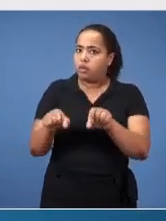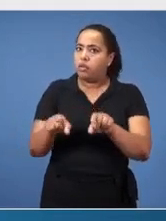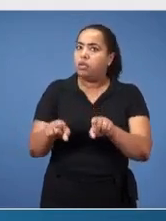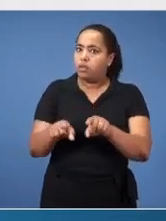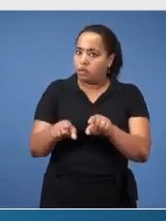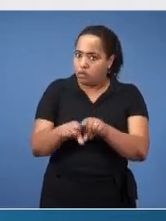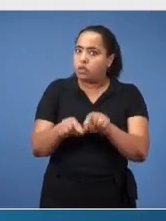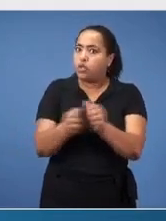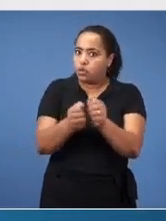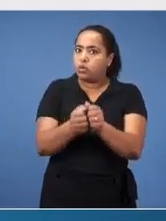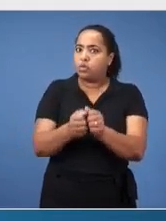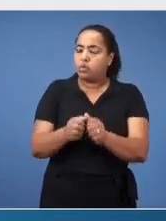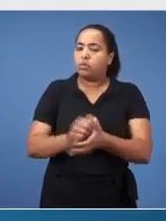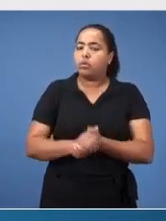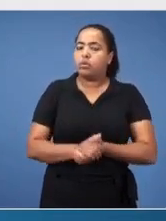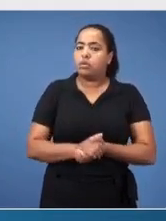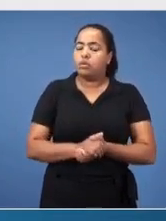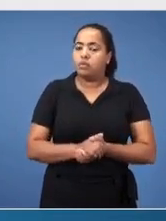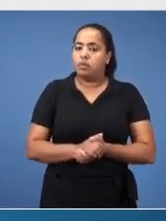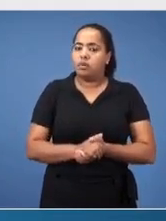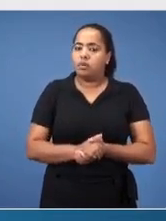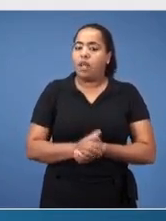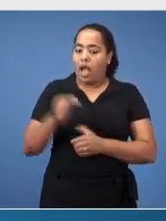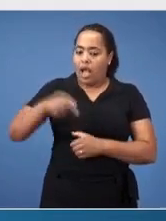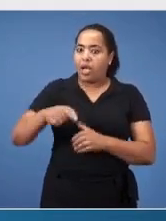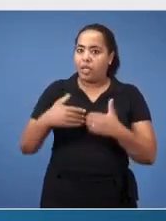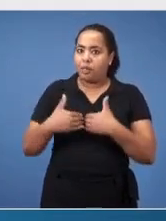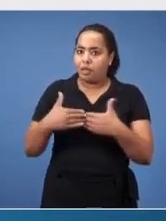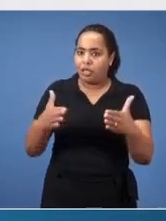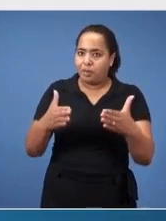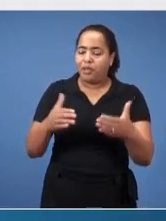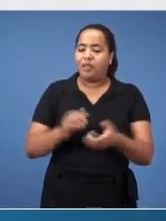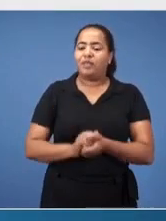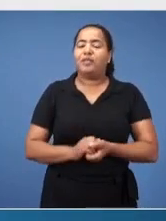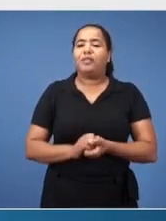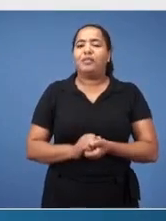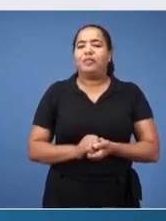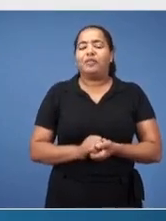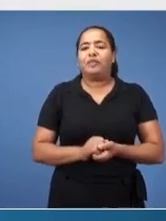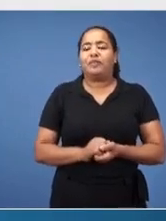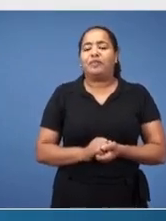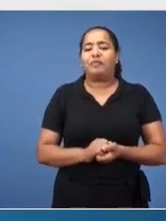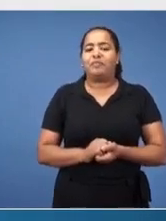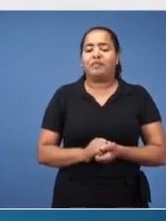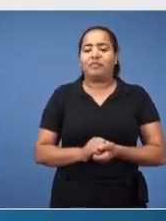You follow with me here. There's a monitor here in Manaí.